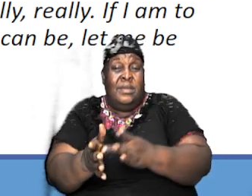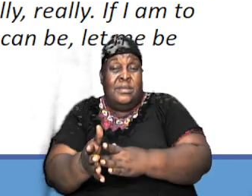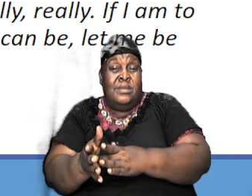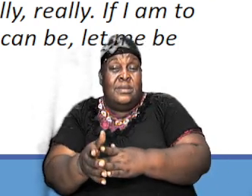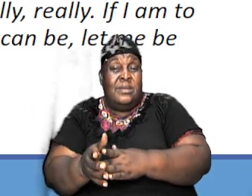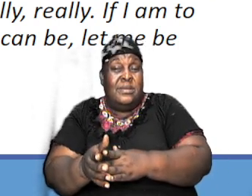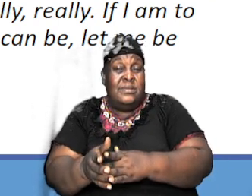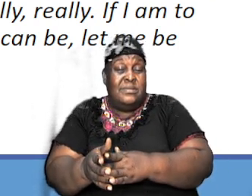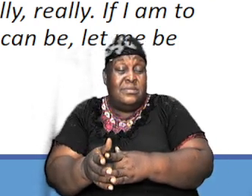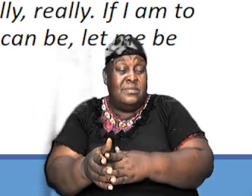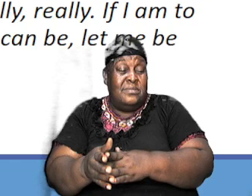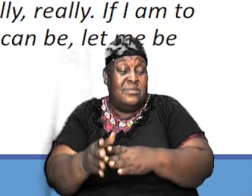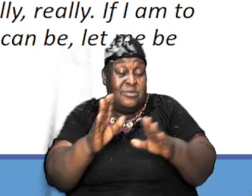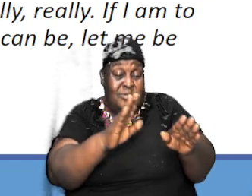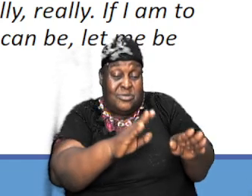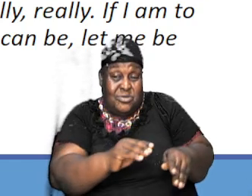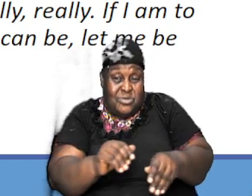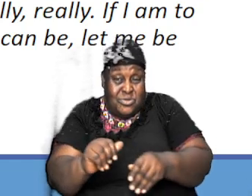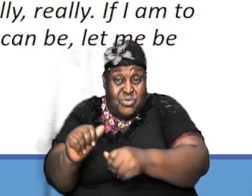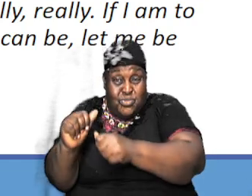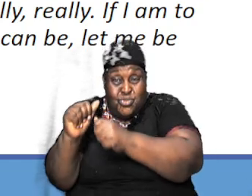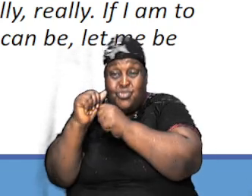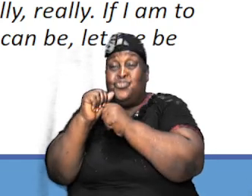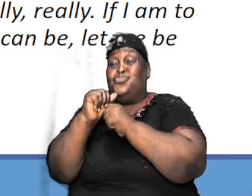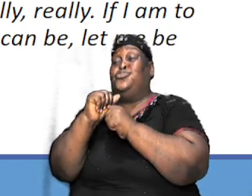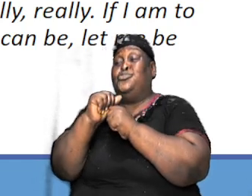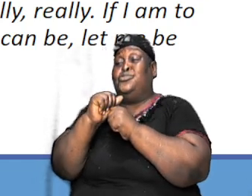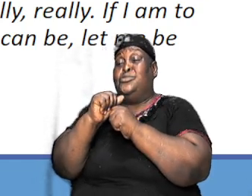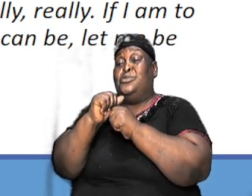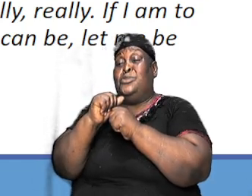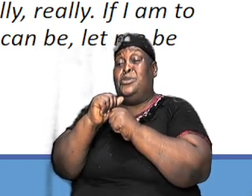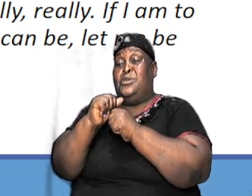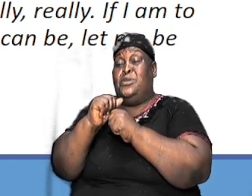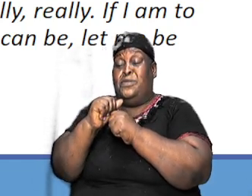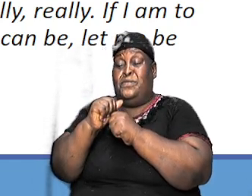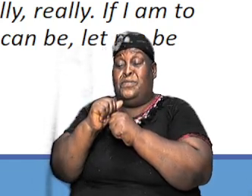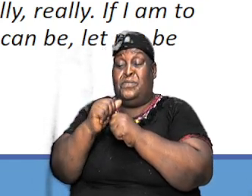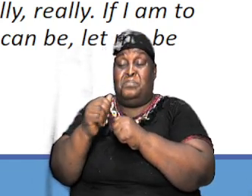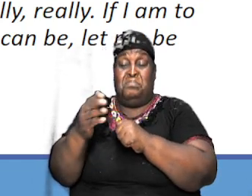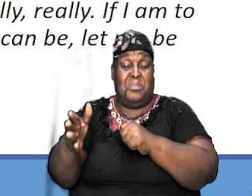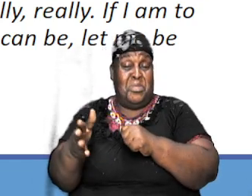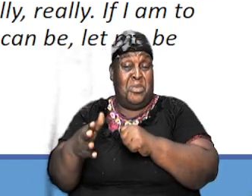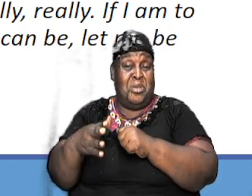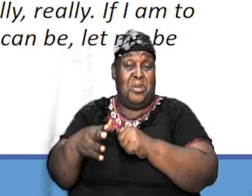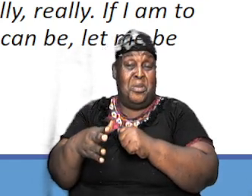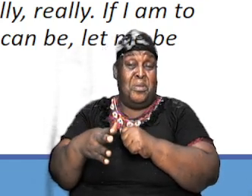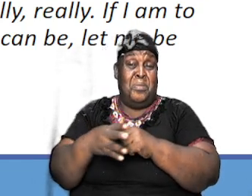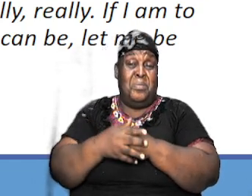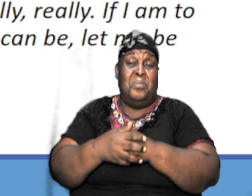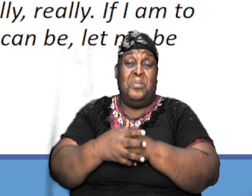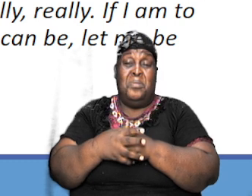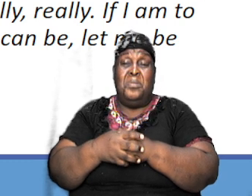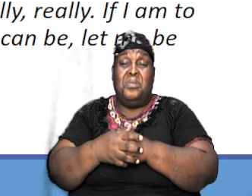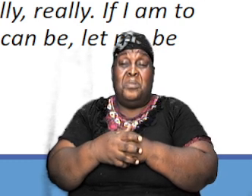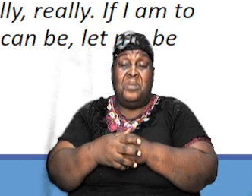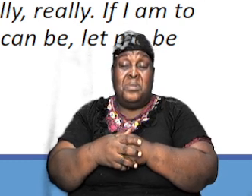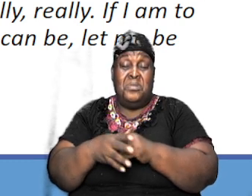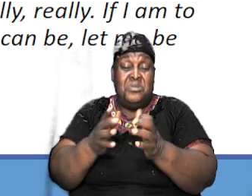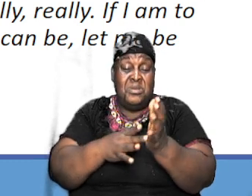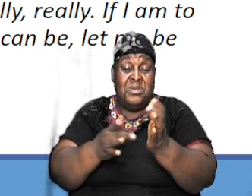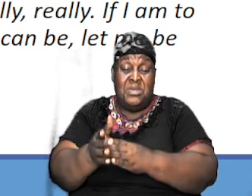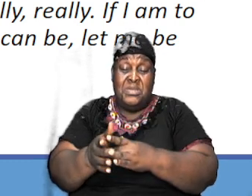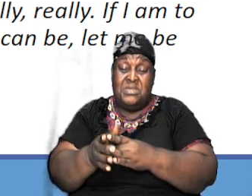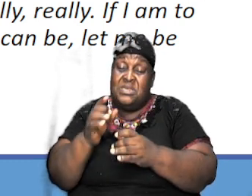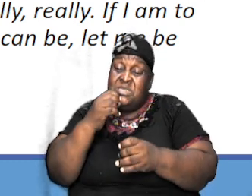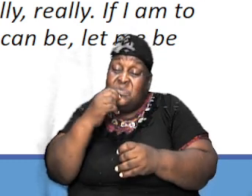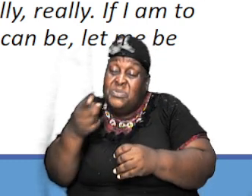know, just came out of their presence. But did Jesus claim he was God? Yes, he did.